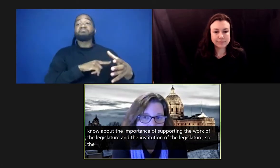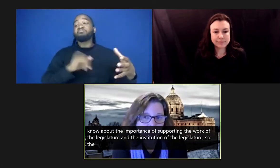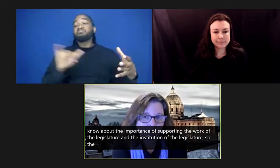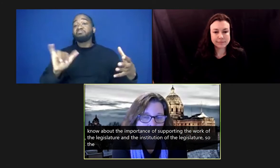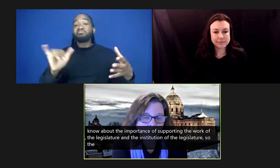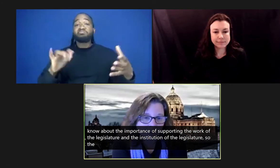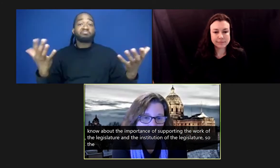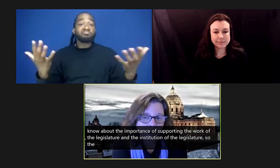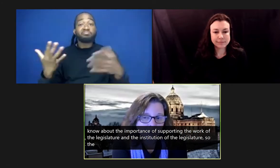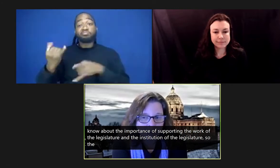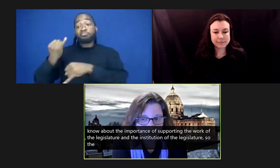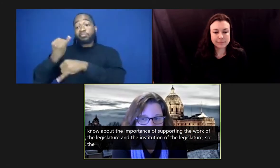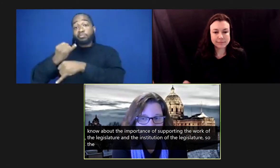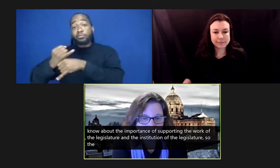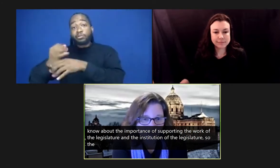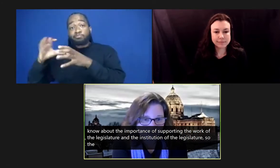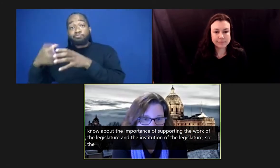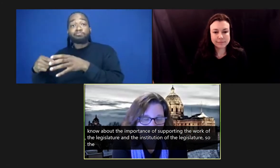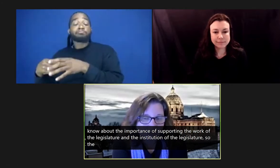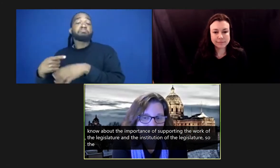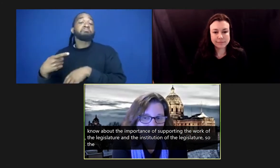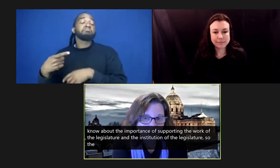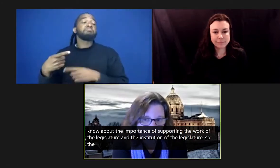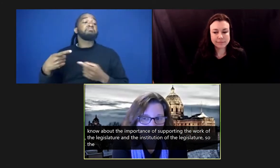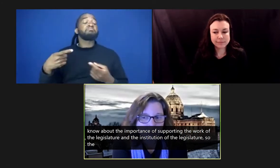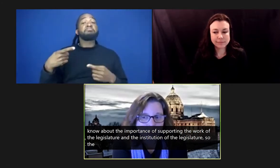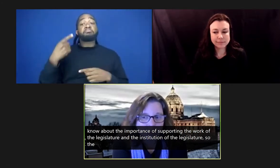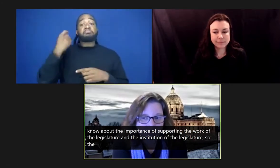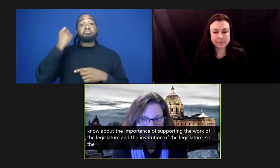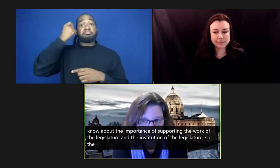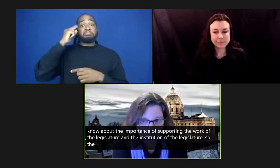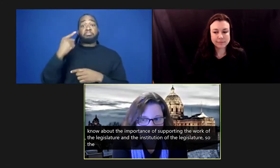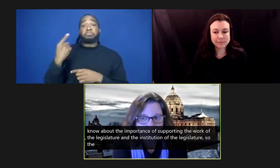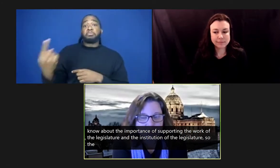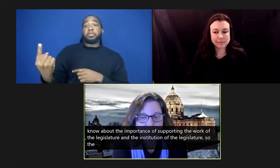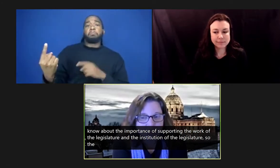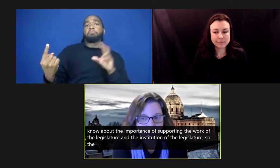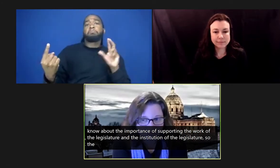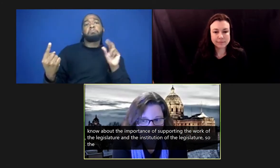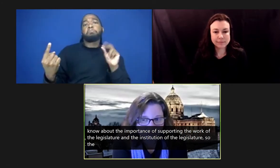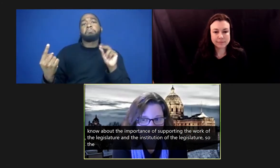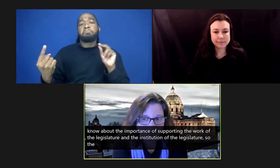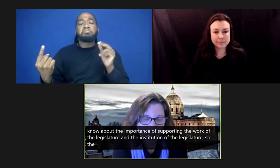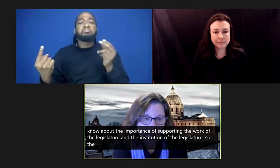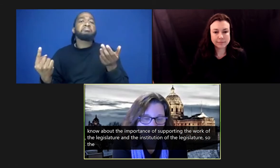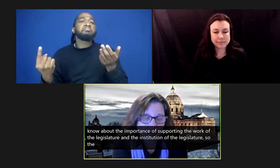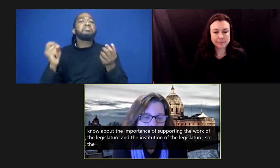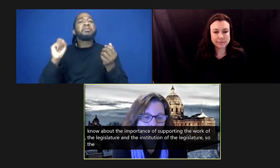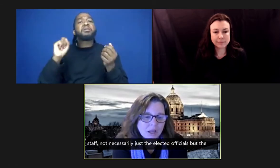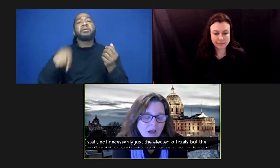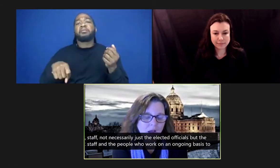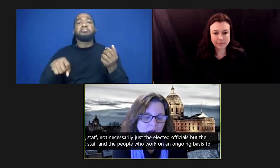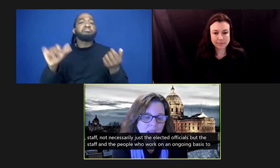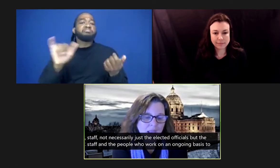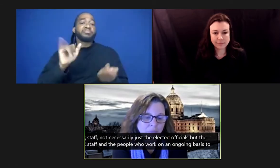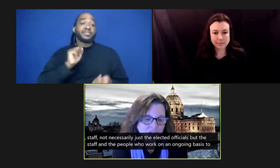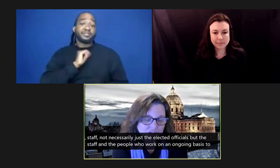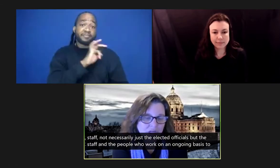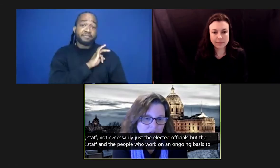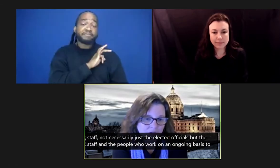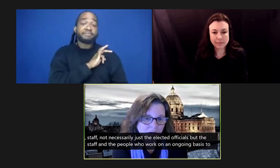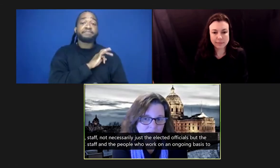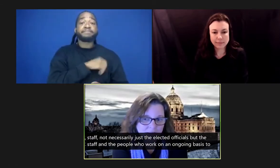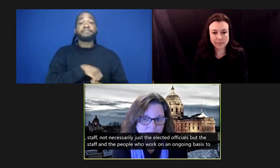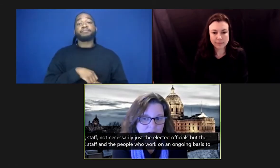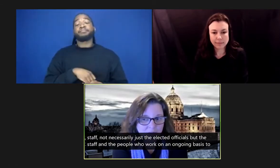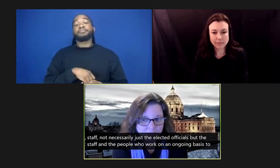the people who work on an ongoing basis to support the legislative activities that occur. Reaching